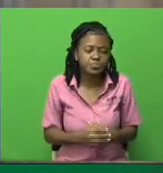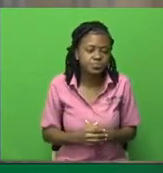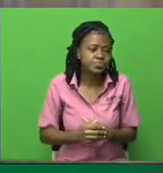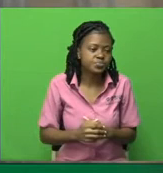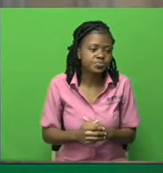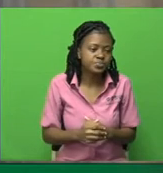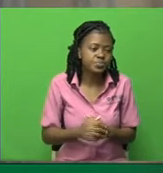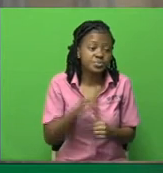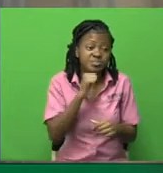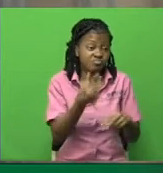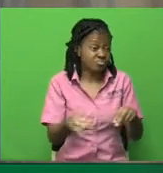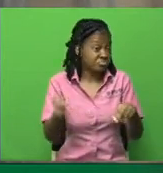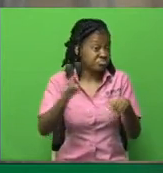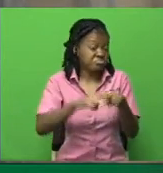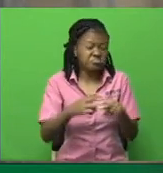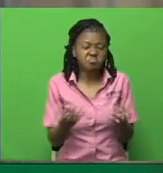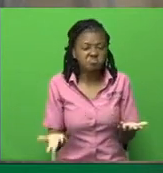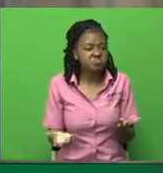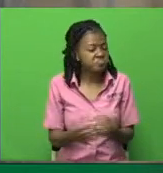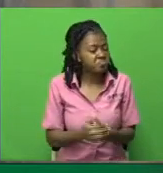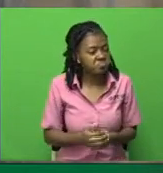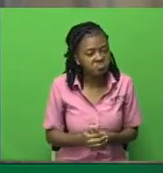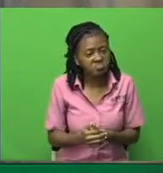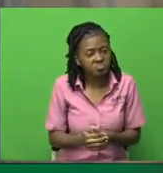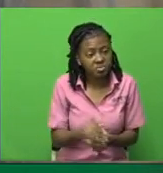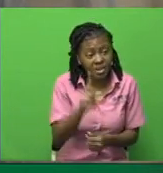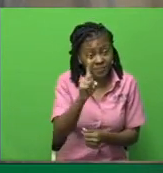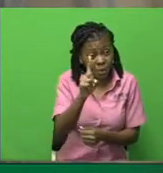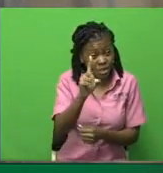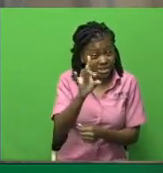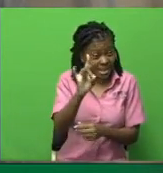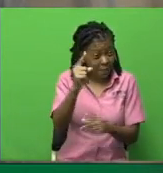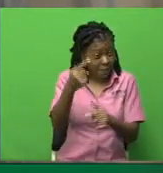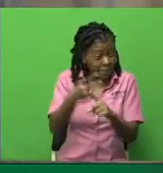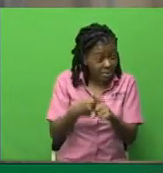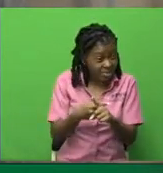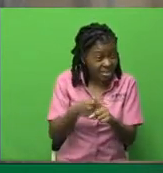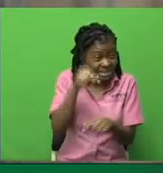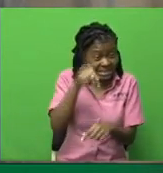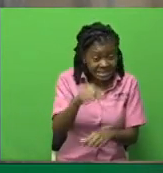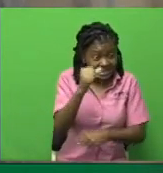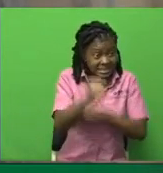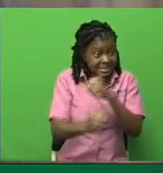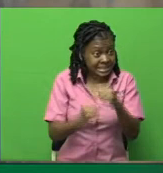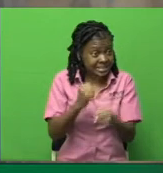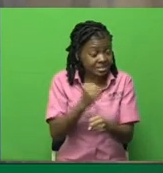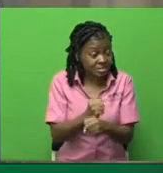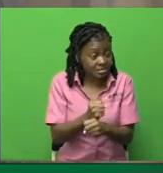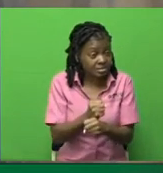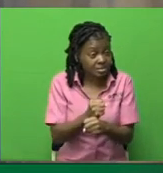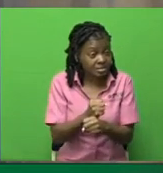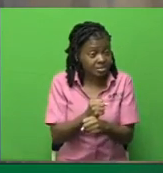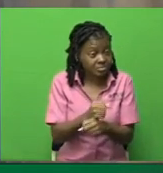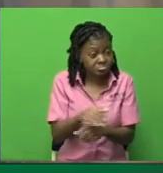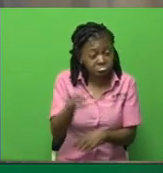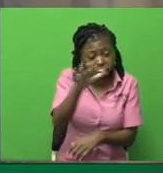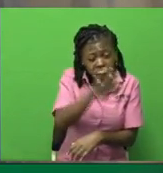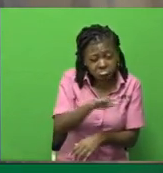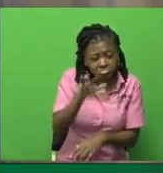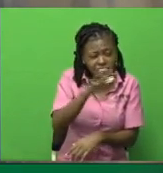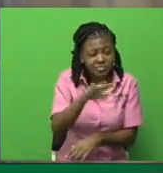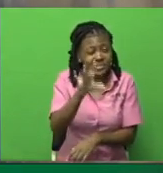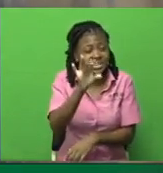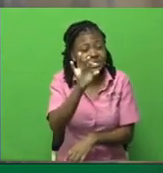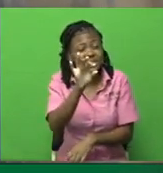increase for the first eight months of 22 oil and condensed production average 59 000 barrels per